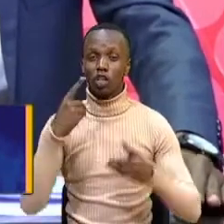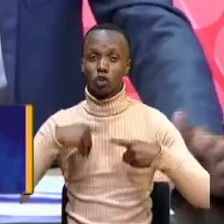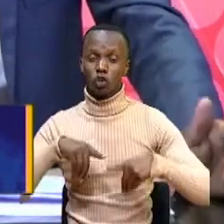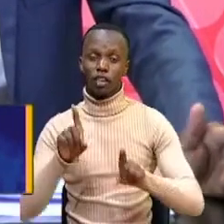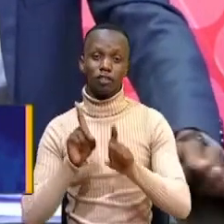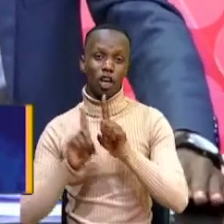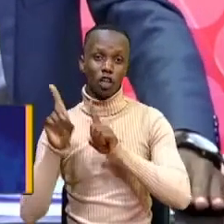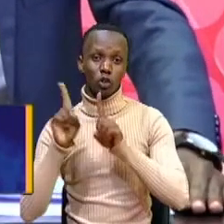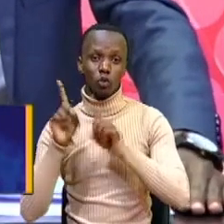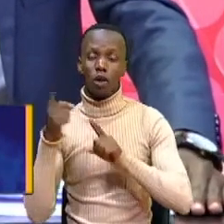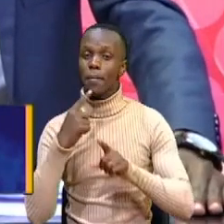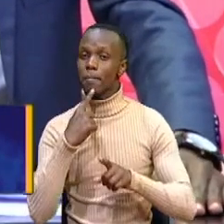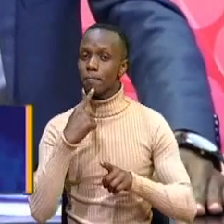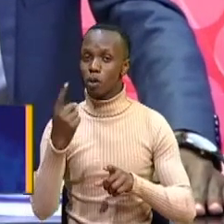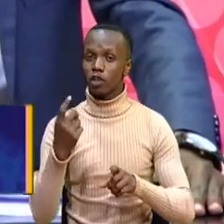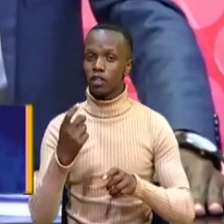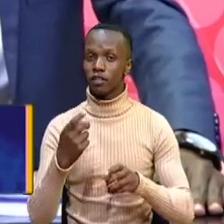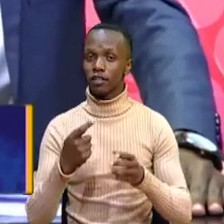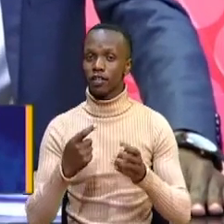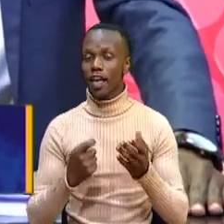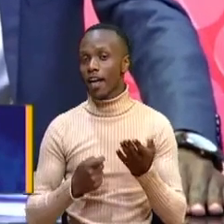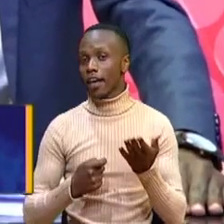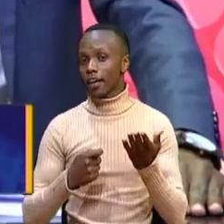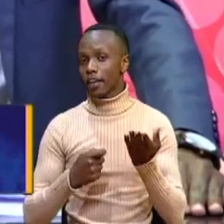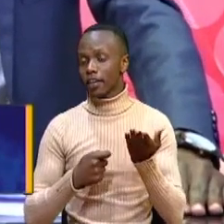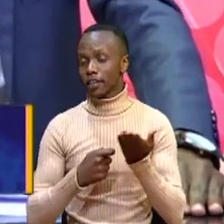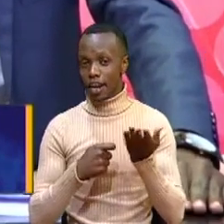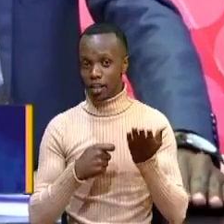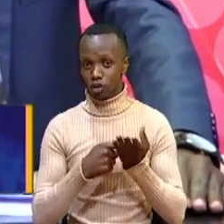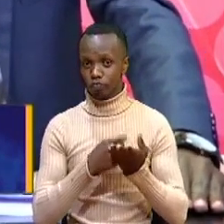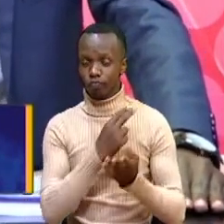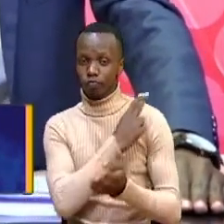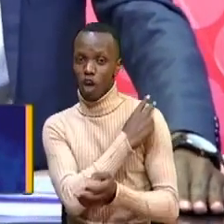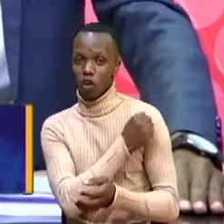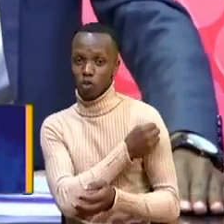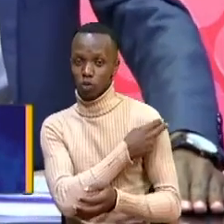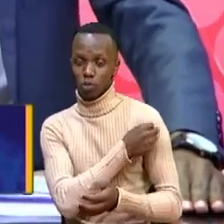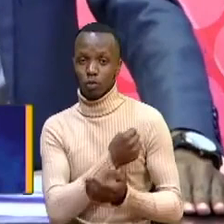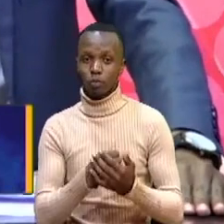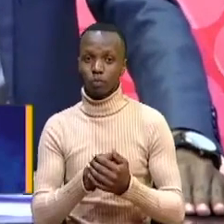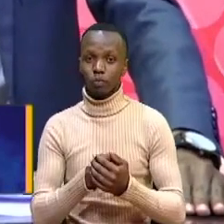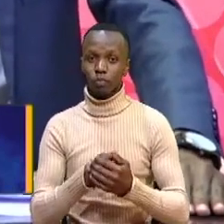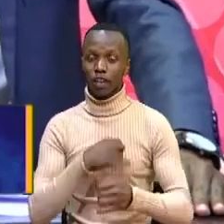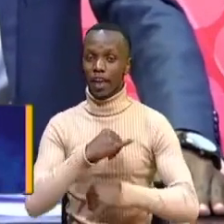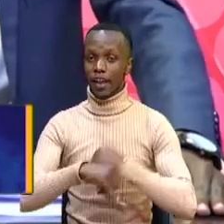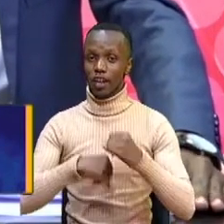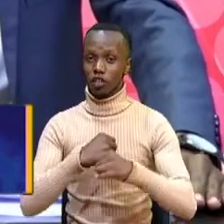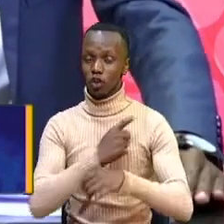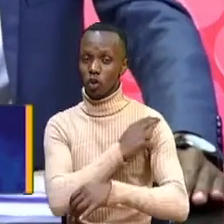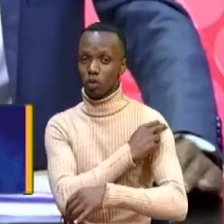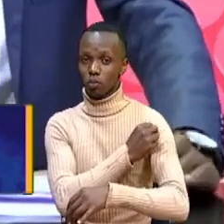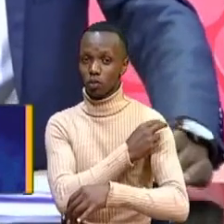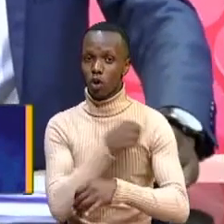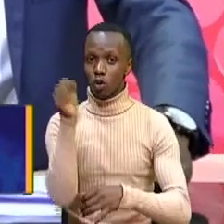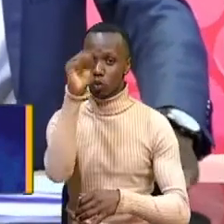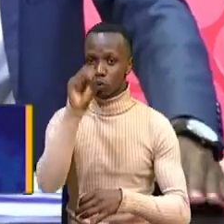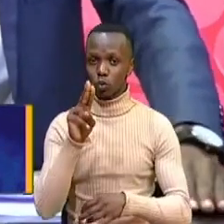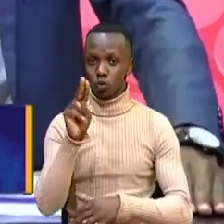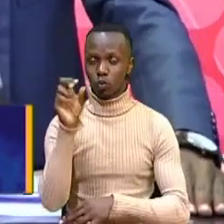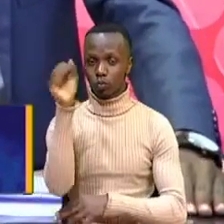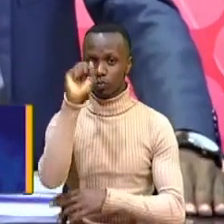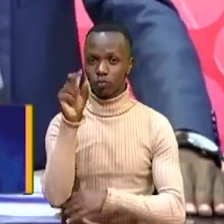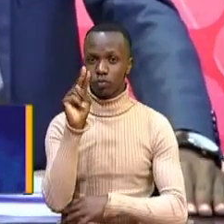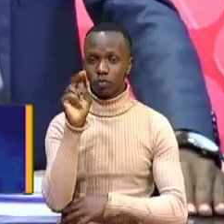tour of the Moi International Teaching and Referral Hospital, Health Cabinet Secretary Susan Nakumincha termed the messages as